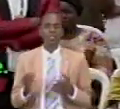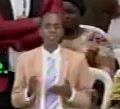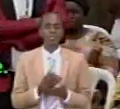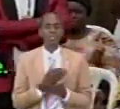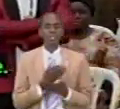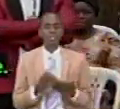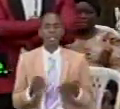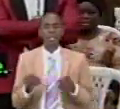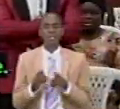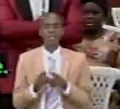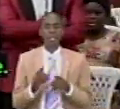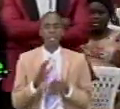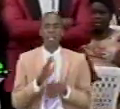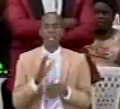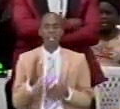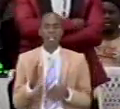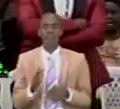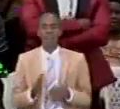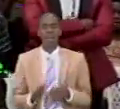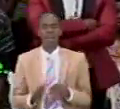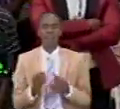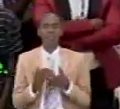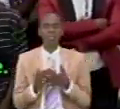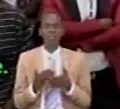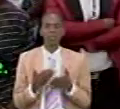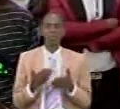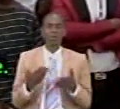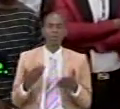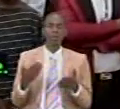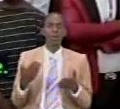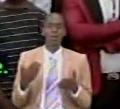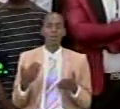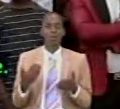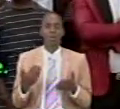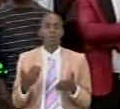sing let's never before